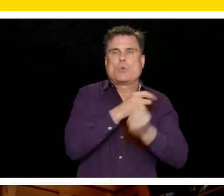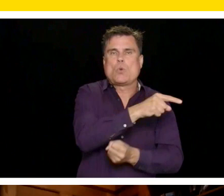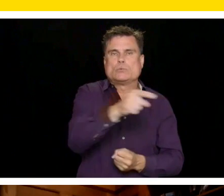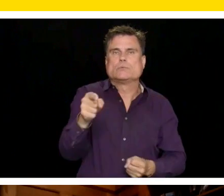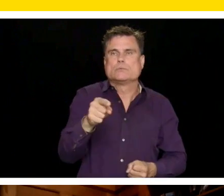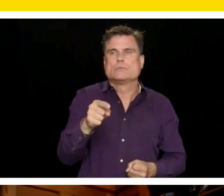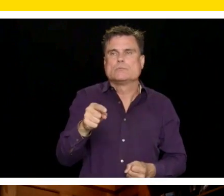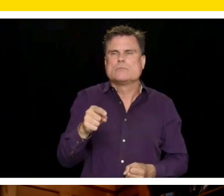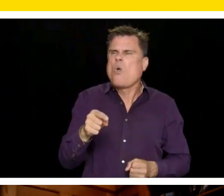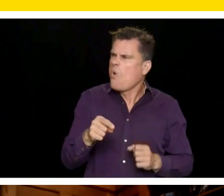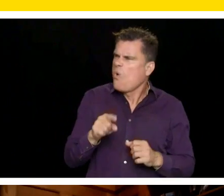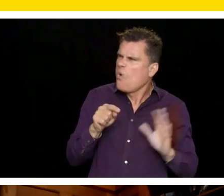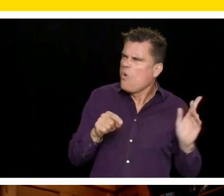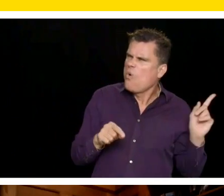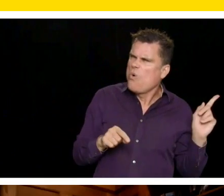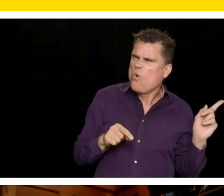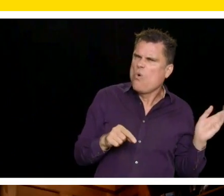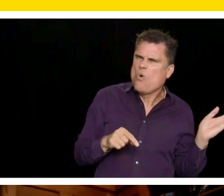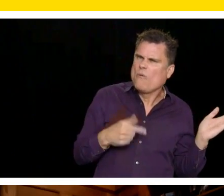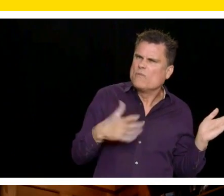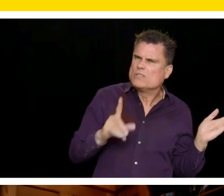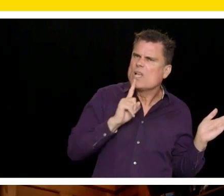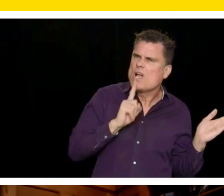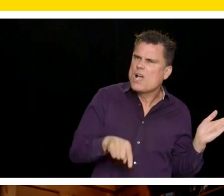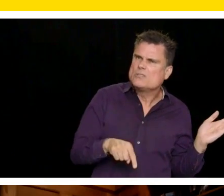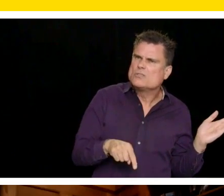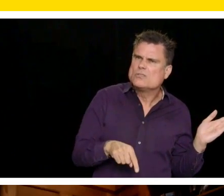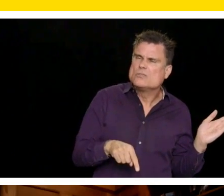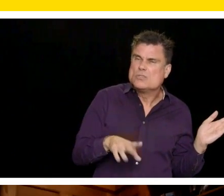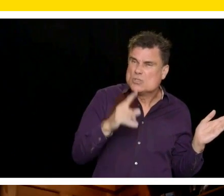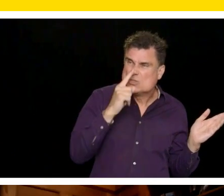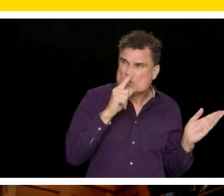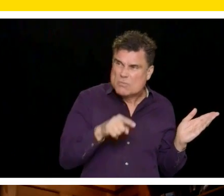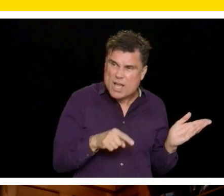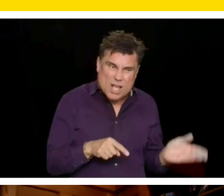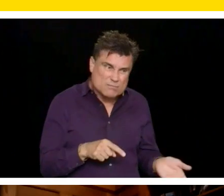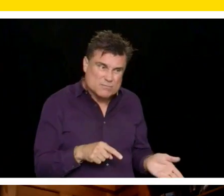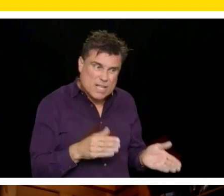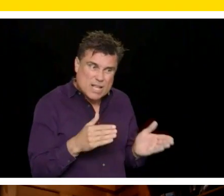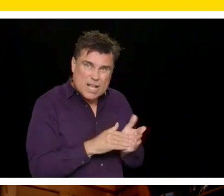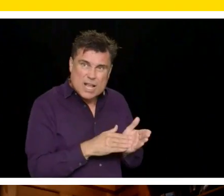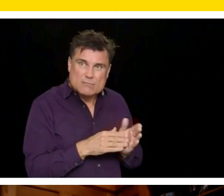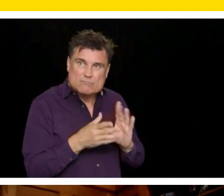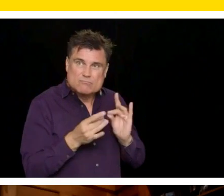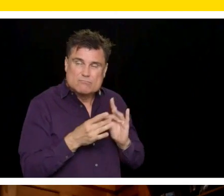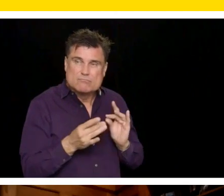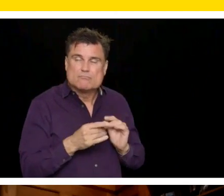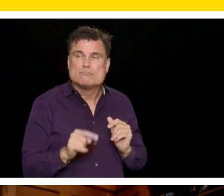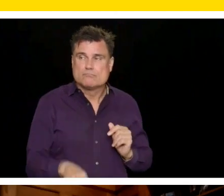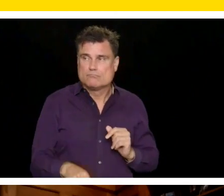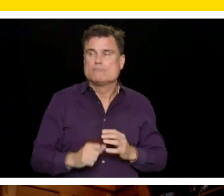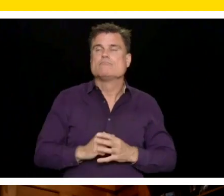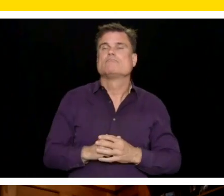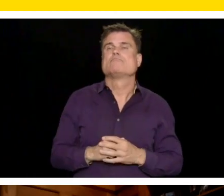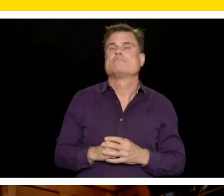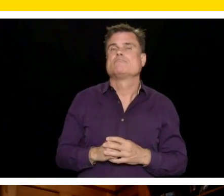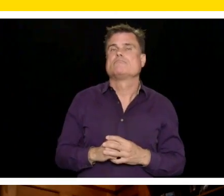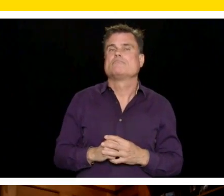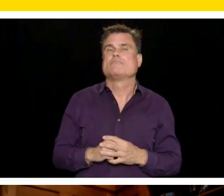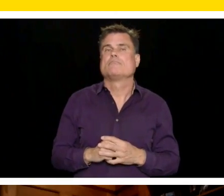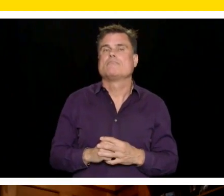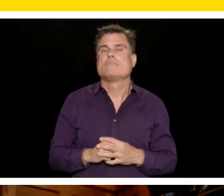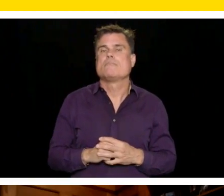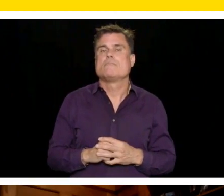in this question is wanting to know exactly where the responsibility for the federal